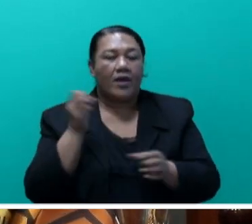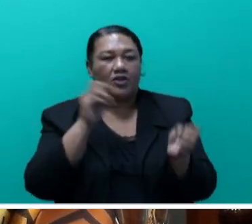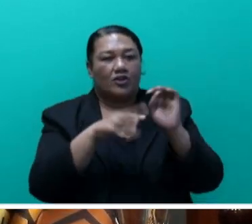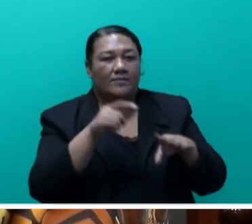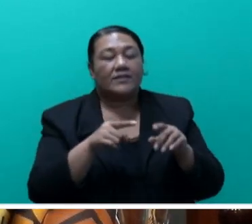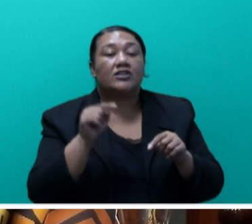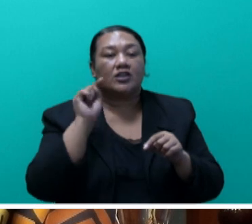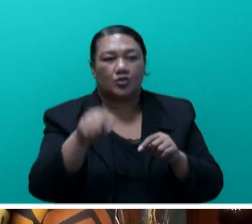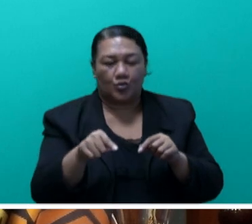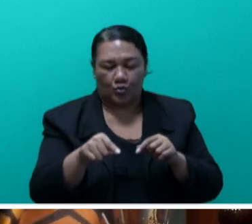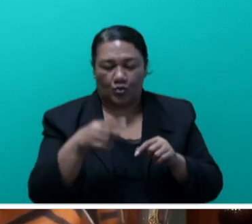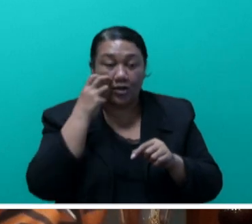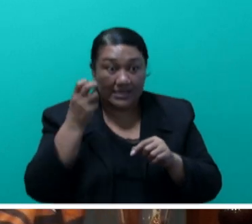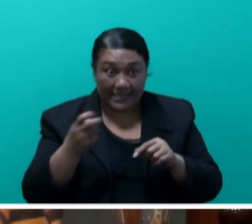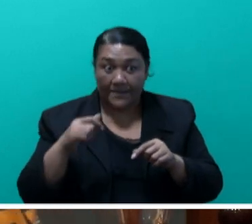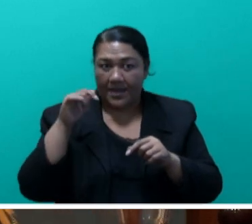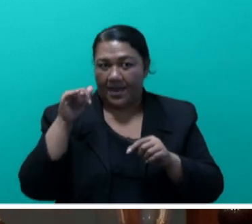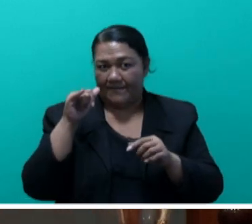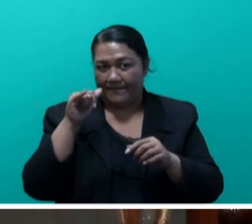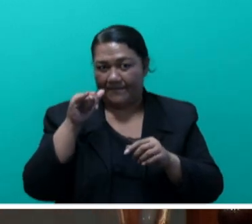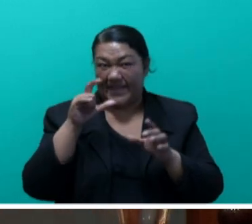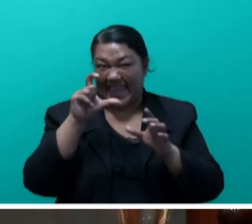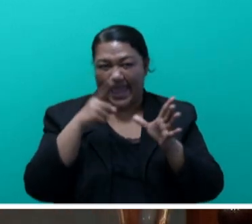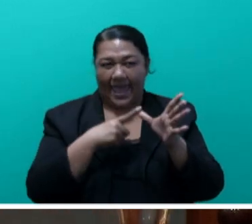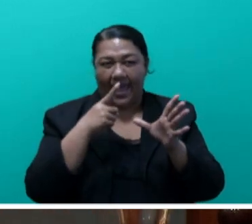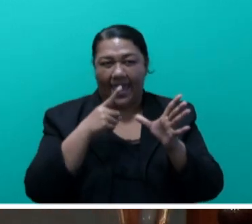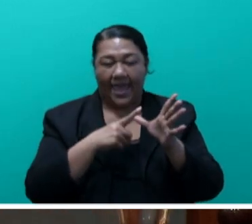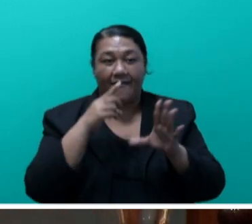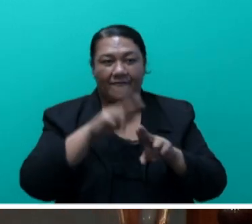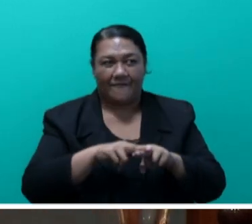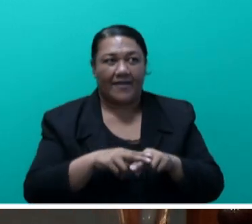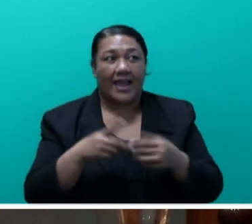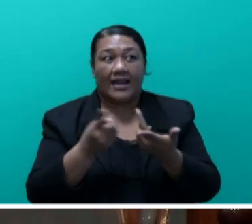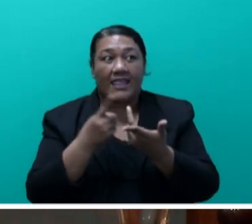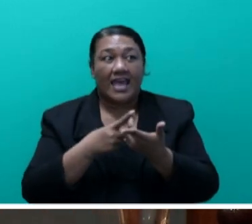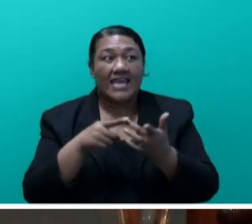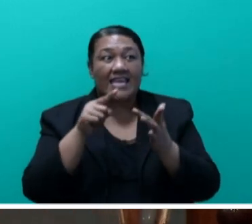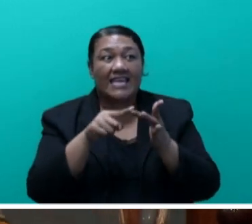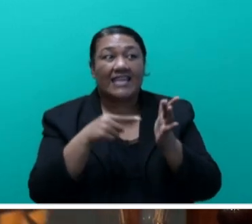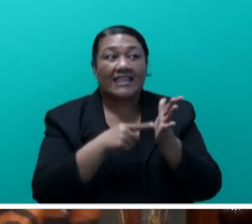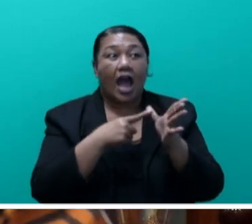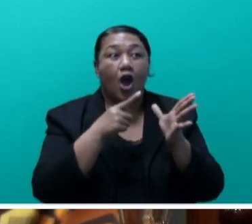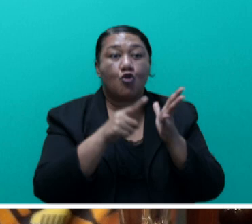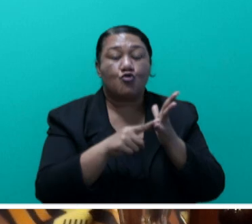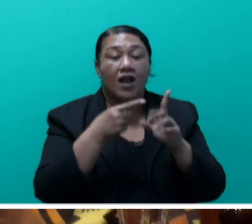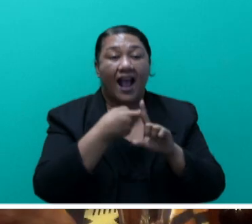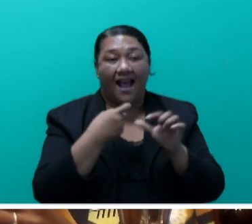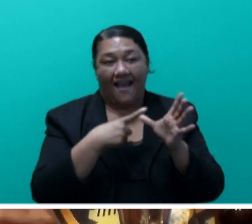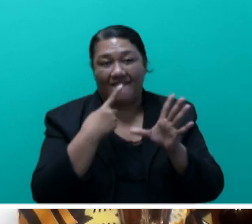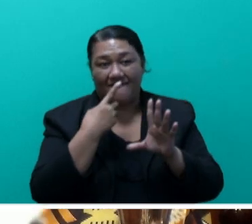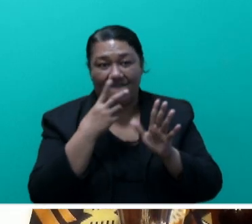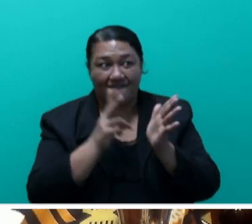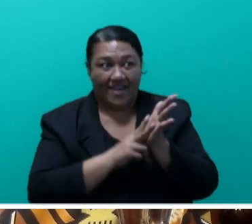aviation. And secondly, Mua Leli Taukave has also passed away, a true